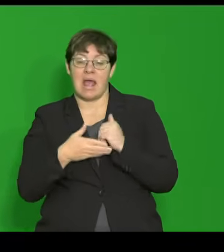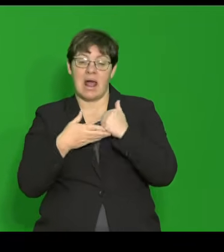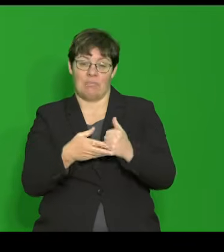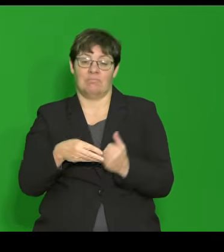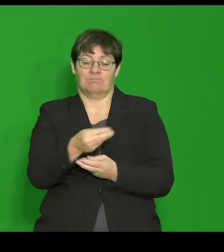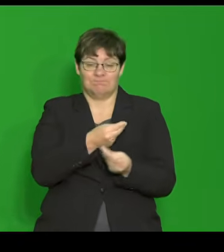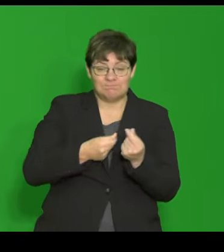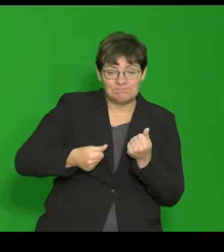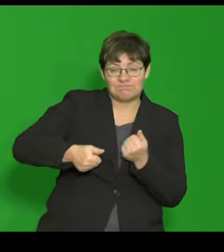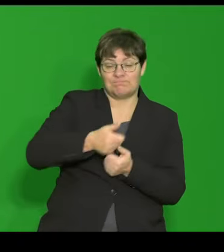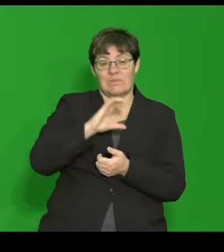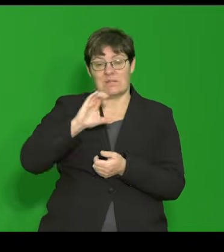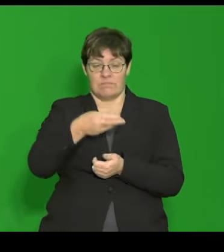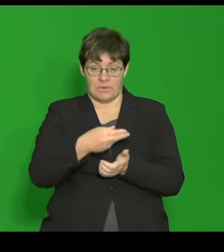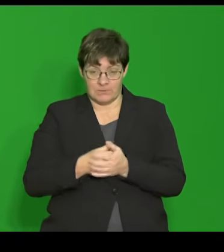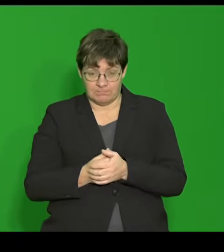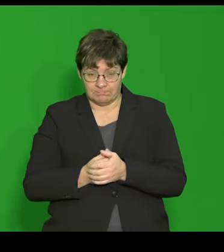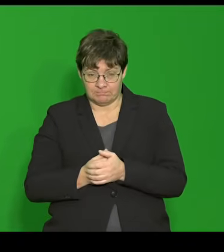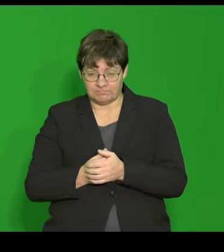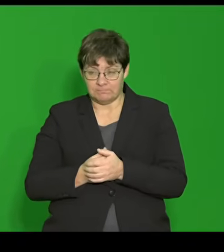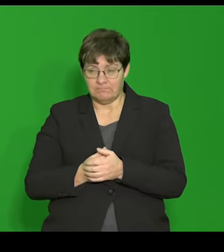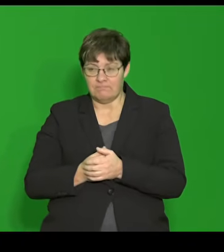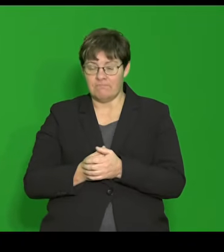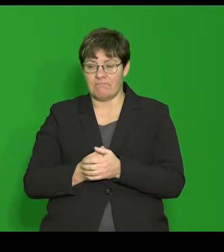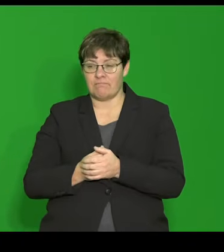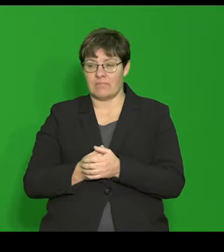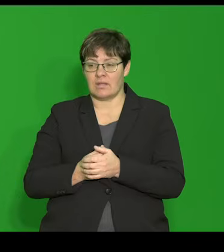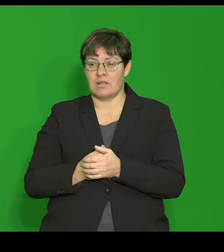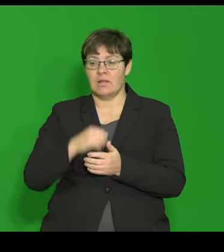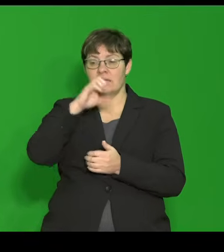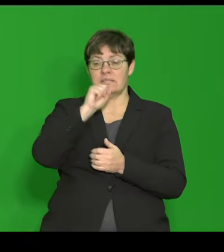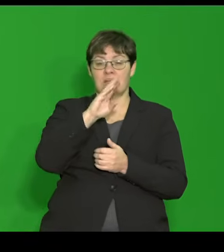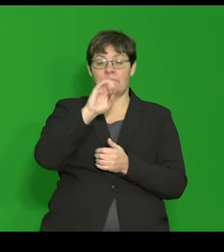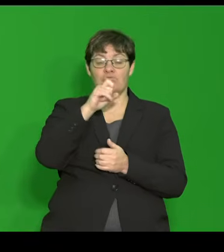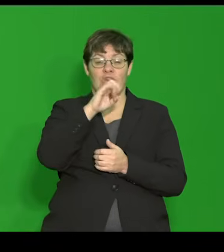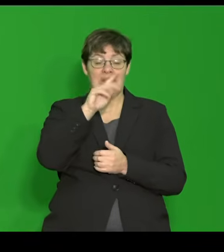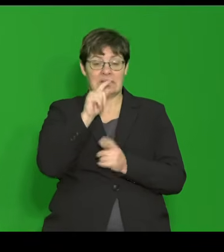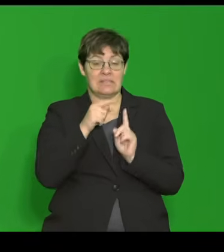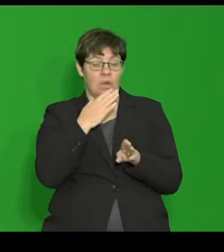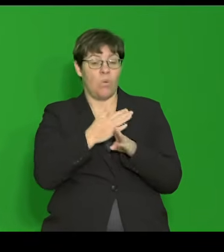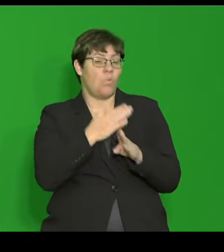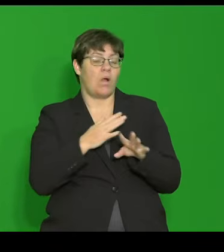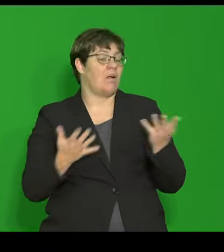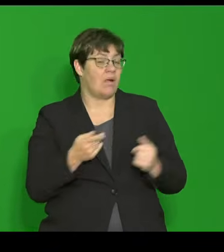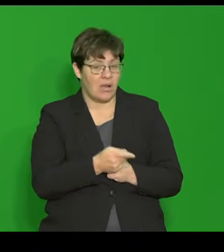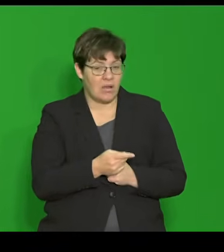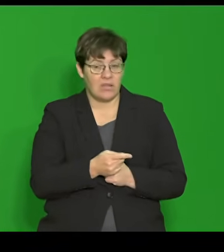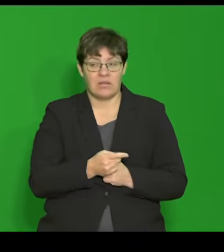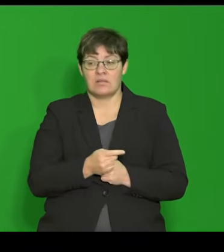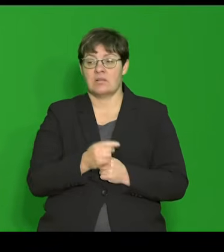in the digestion of your carbohydrates. Okay. The substrate that these enzymes work on would